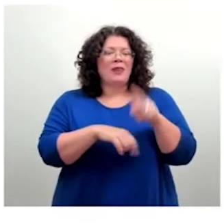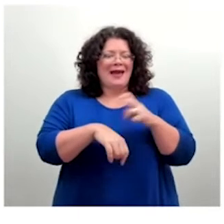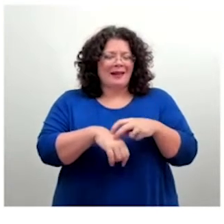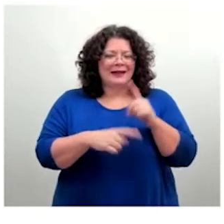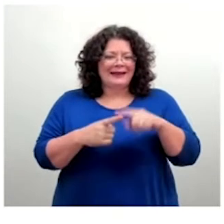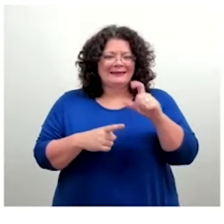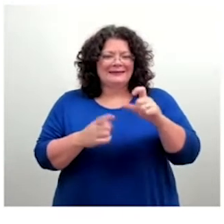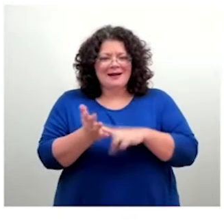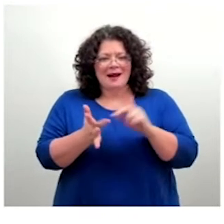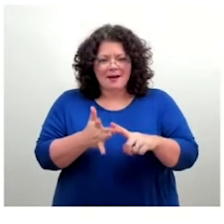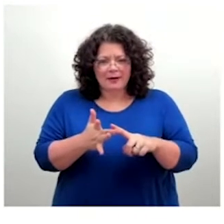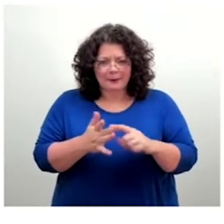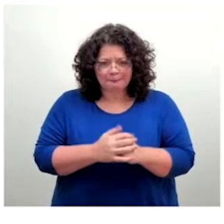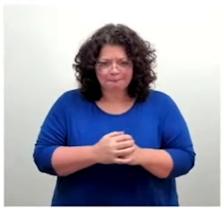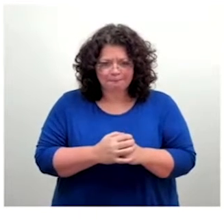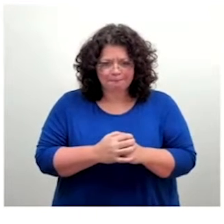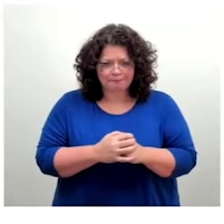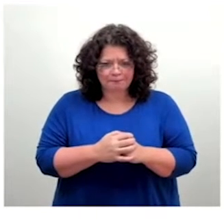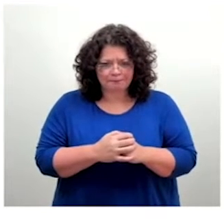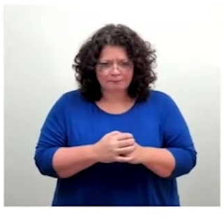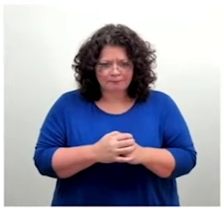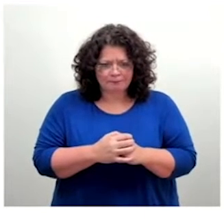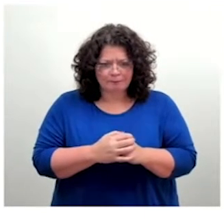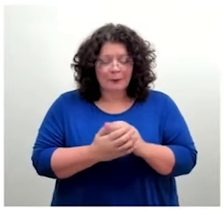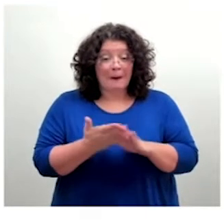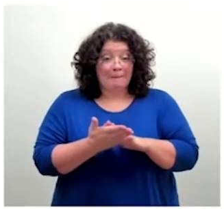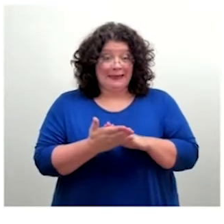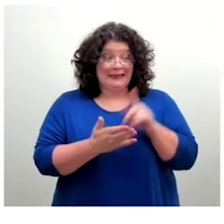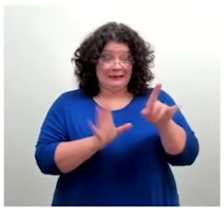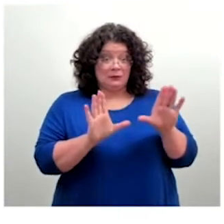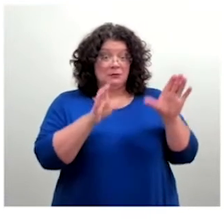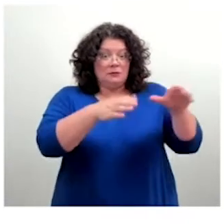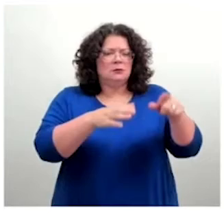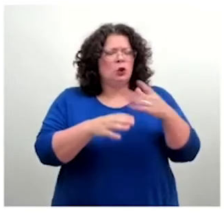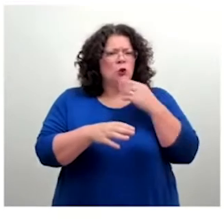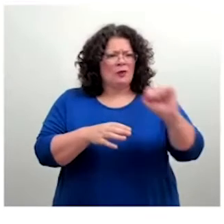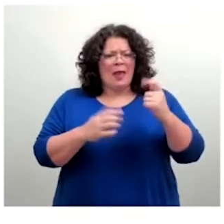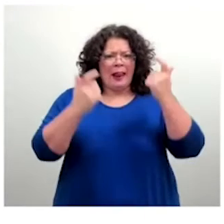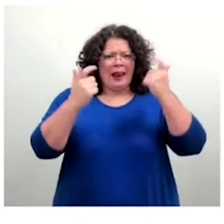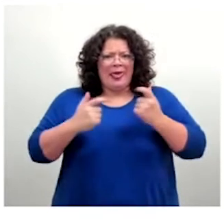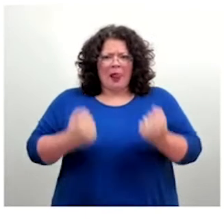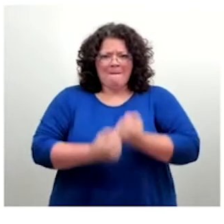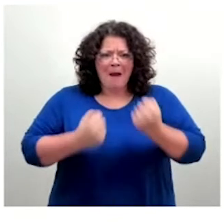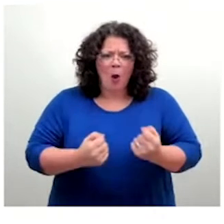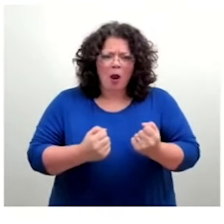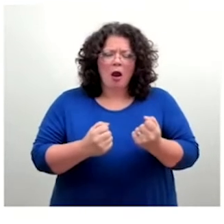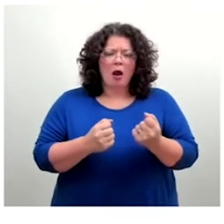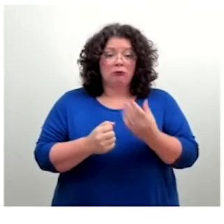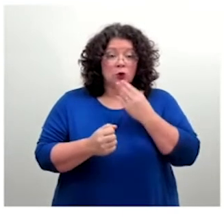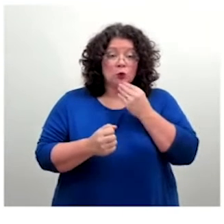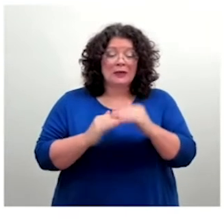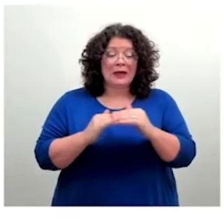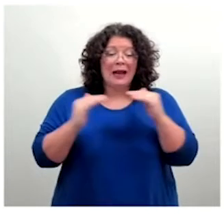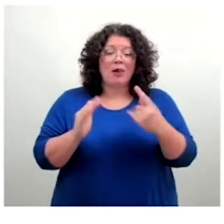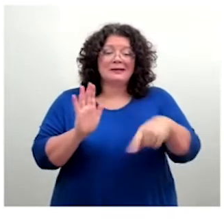to launch investigations, issue unlawful act notices, and take court action against offending organisations. So that's if